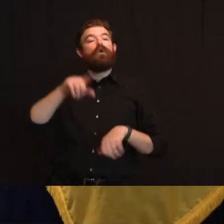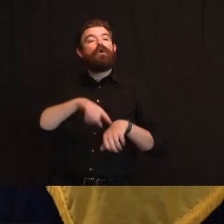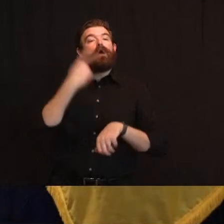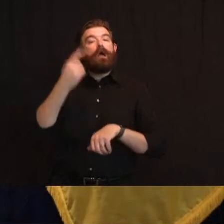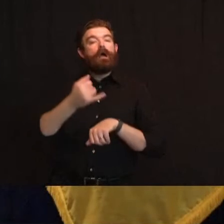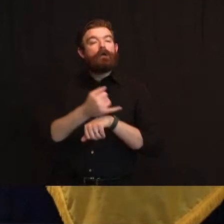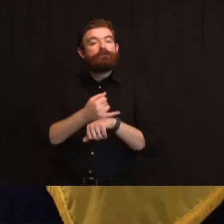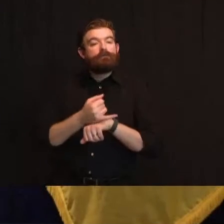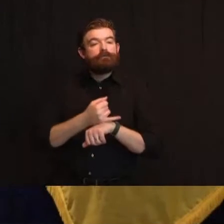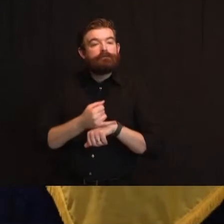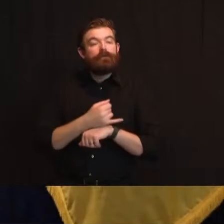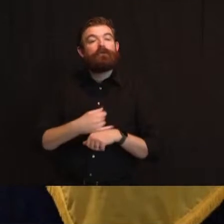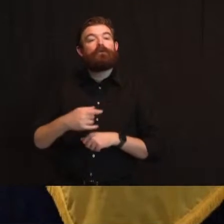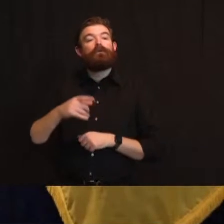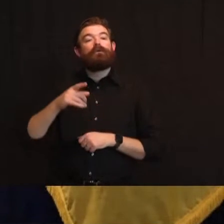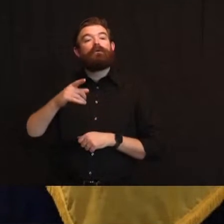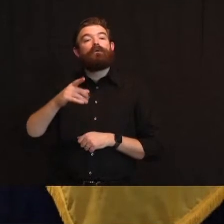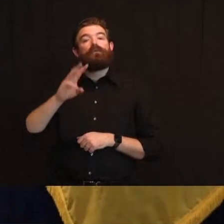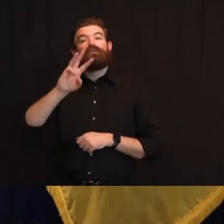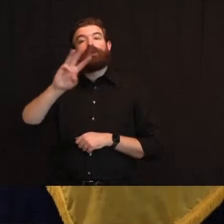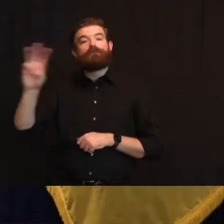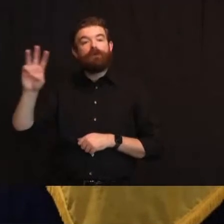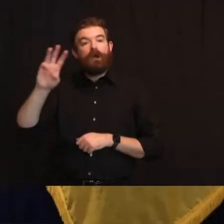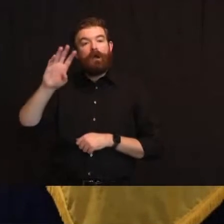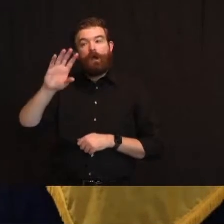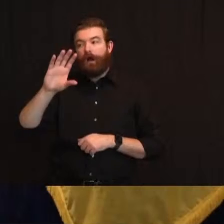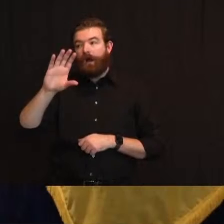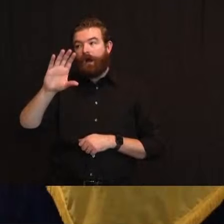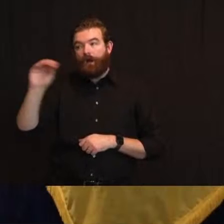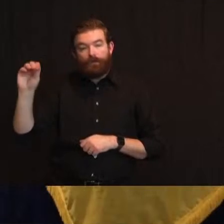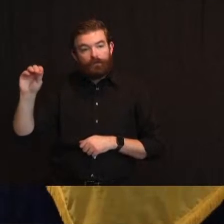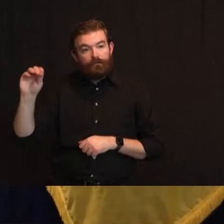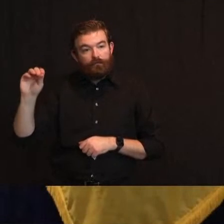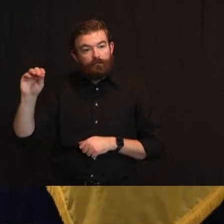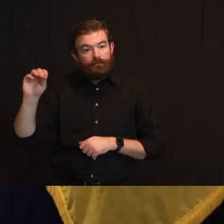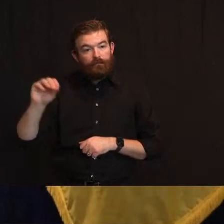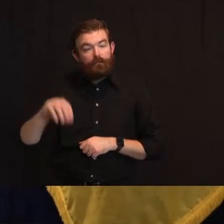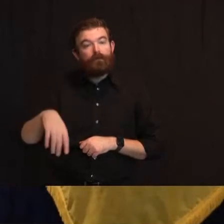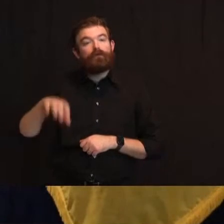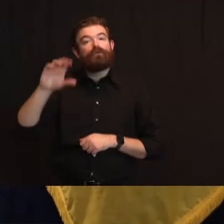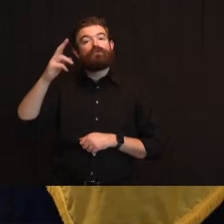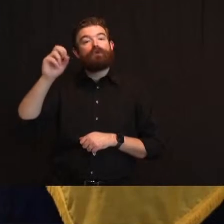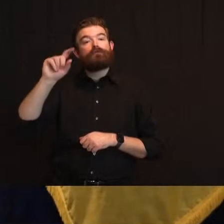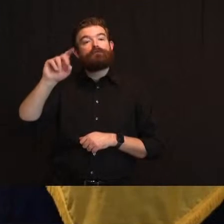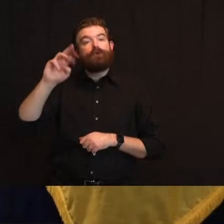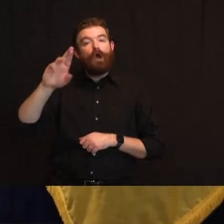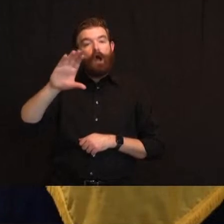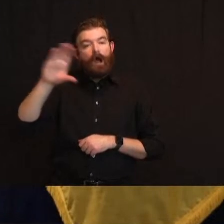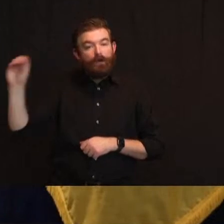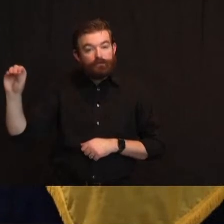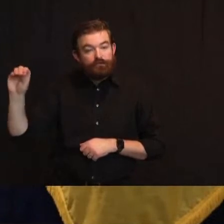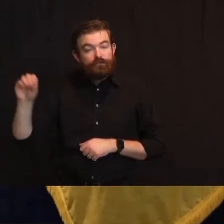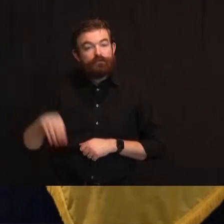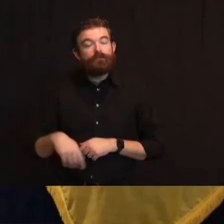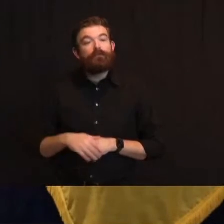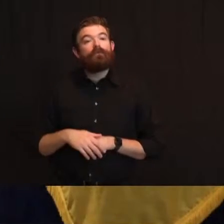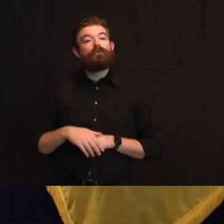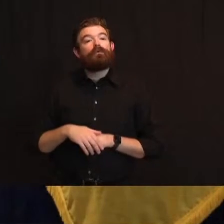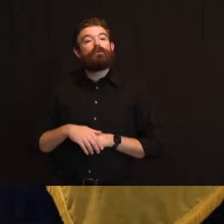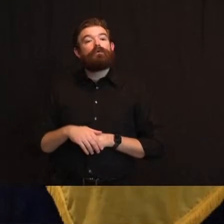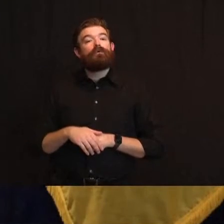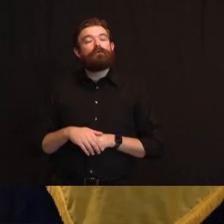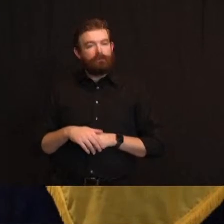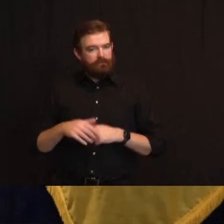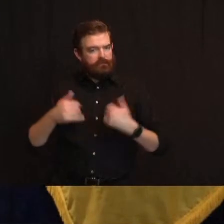remember, we're at 25. And a lot of these states that have made a big deal about pauses, they've come down either to where we were already, or I mentioned Rhode Island a couple weeks ago,